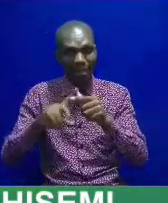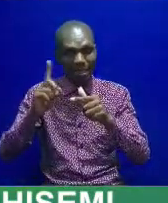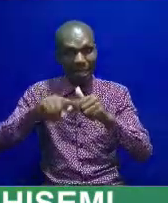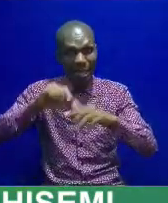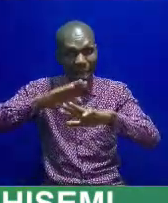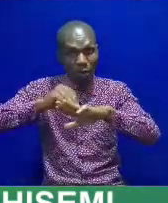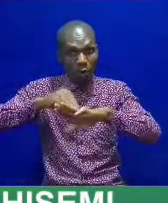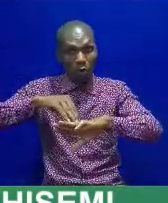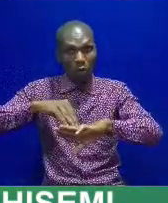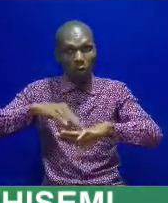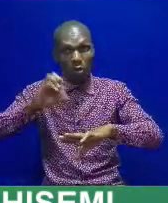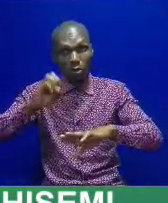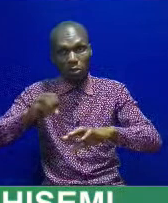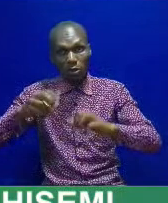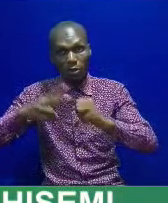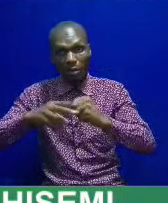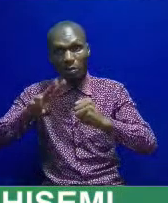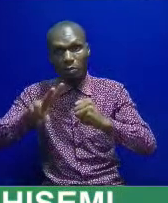school number